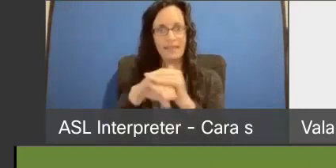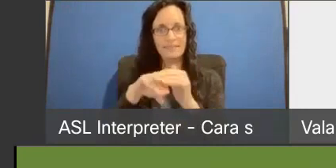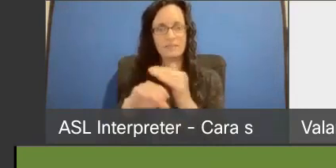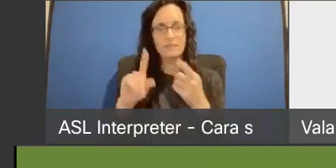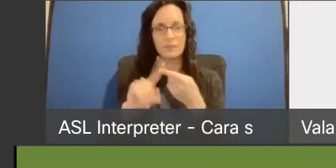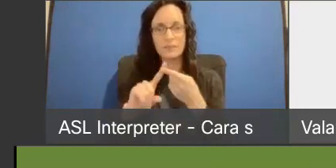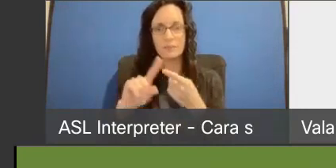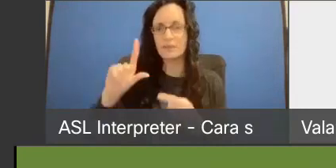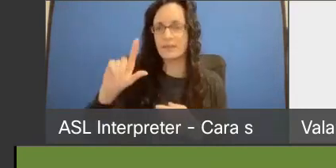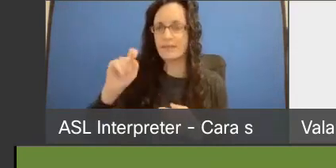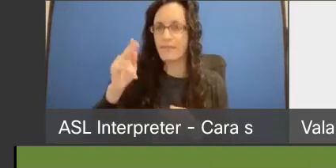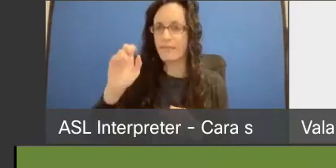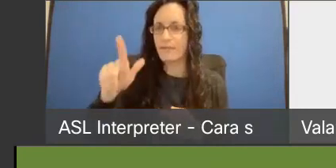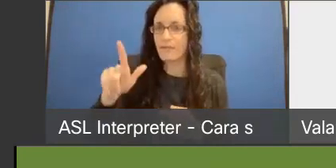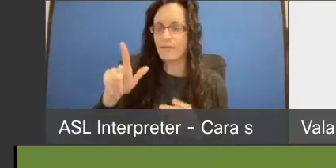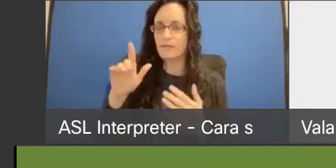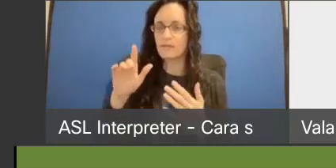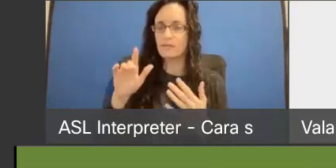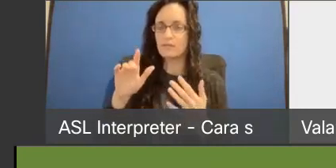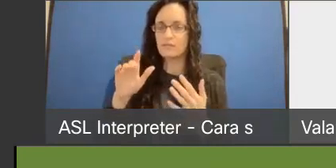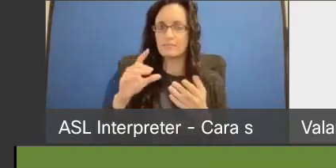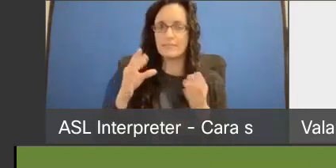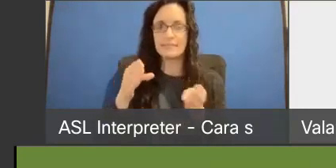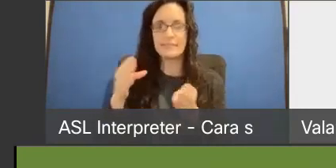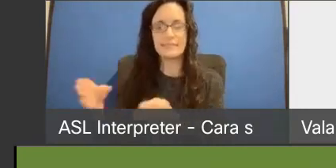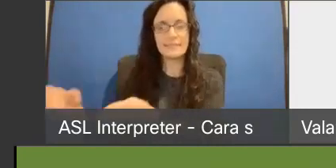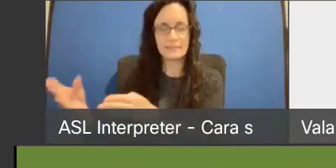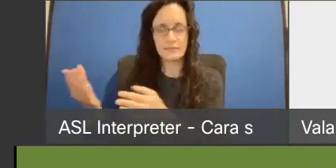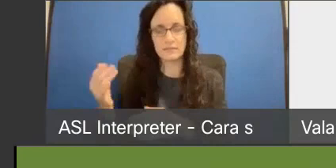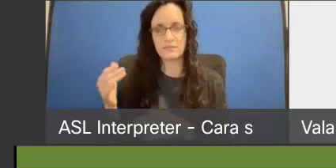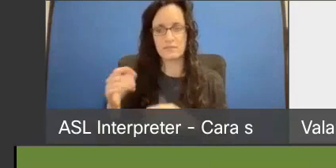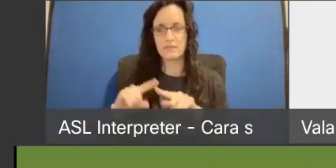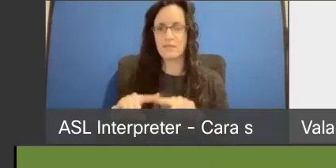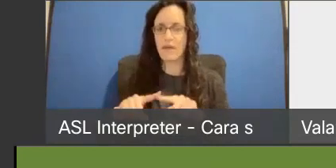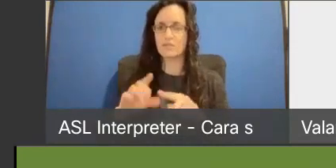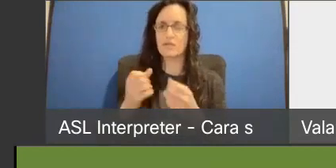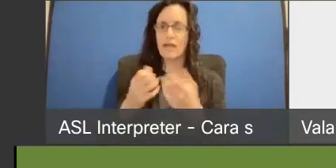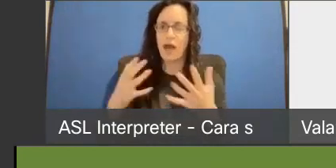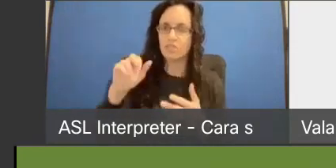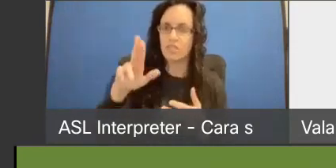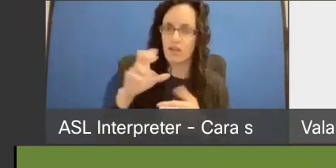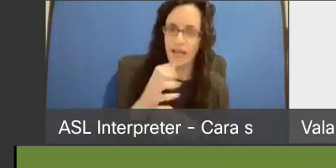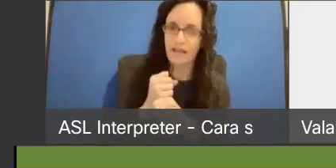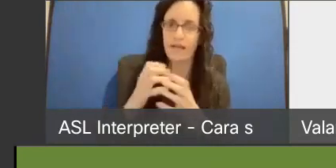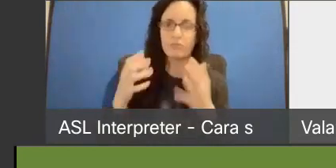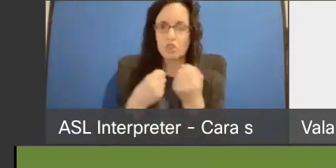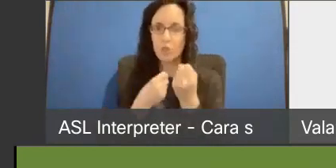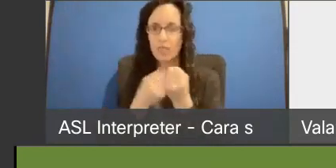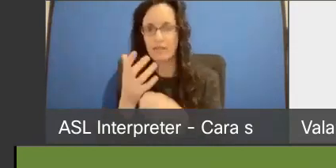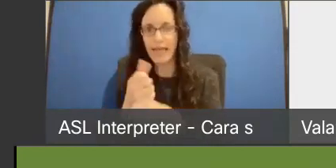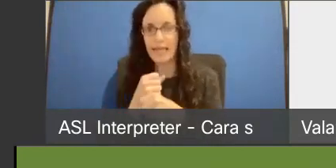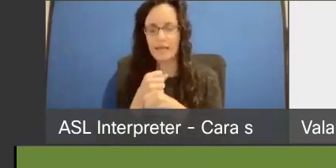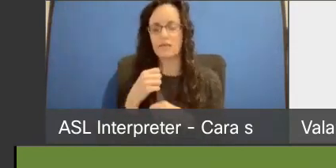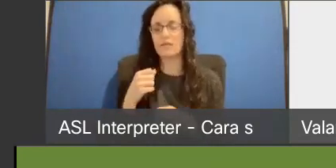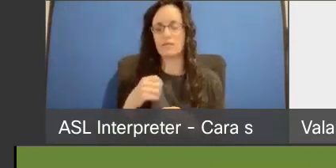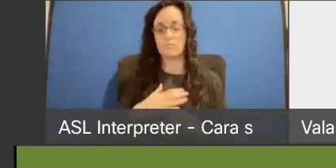person, depends on the level of support and care and restriction they have, right? So my hope would